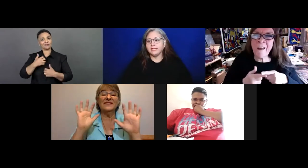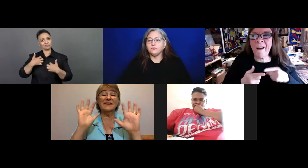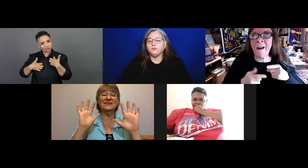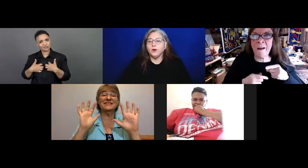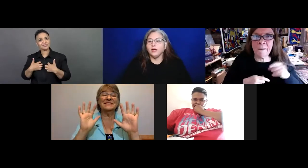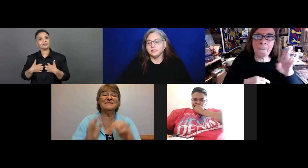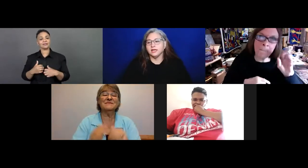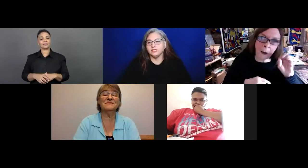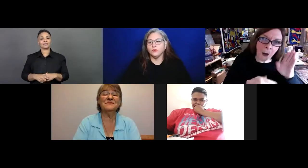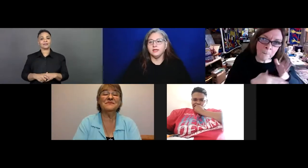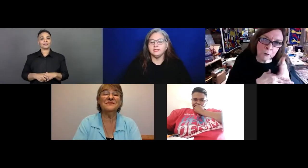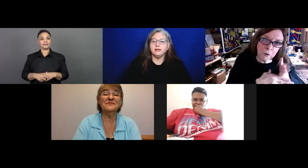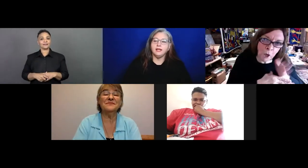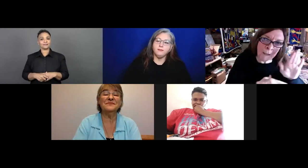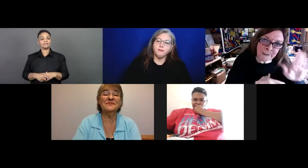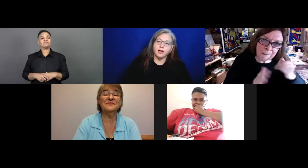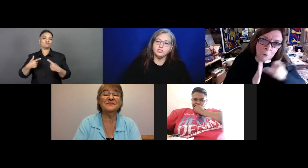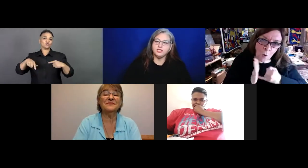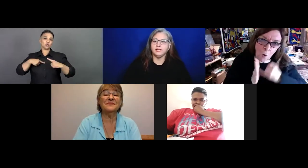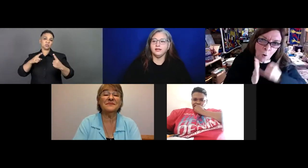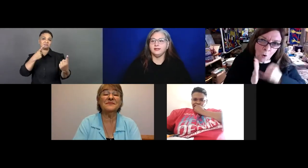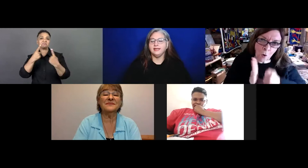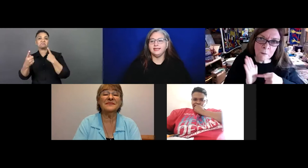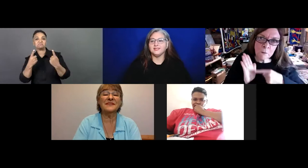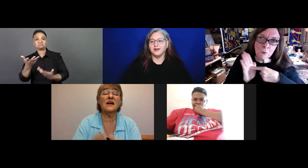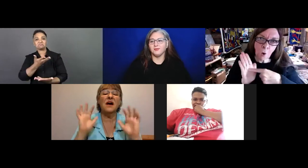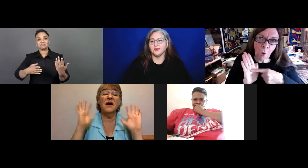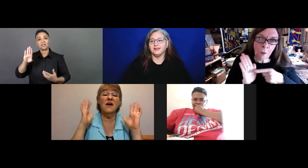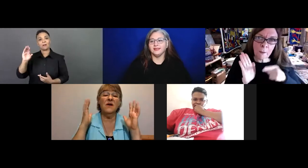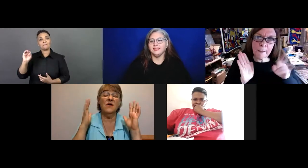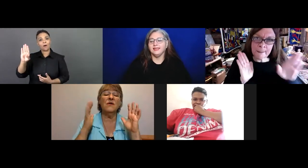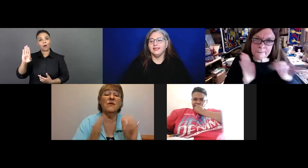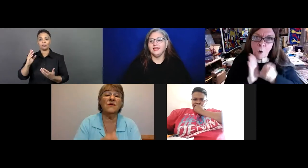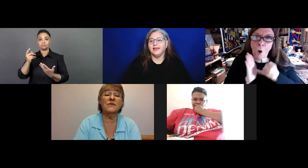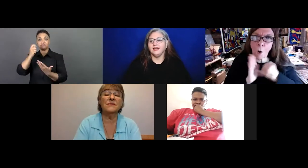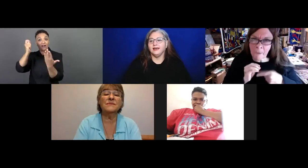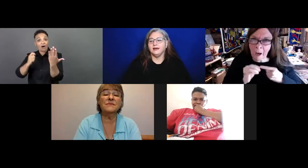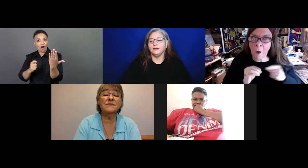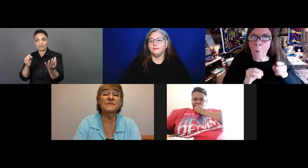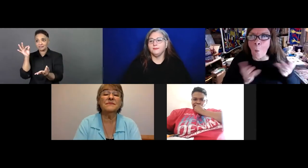And that's what our discussion was. And then Bob shared his artwork.